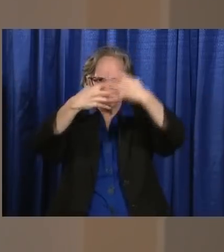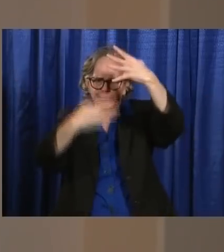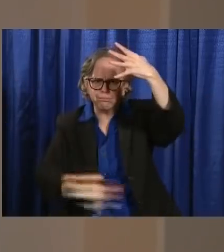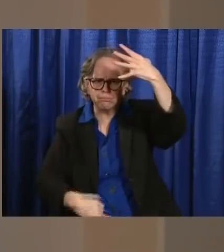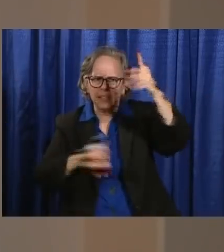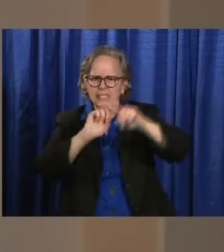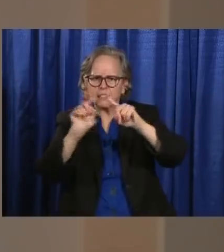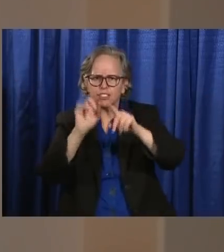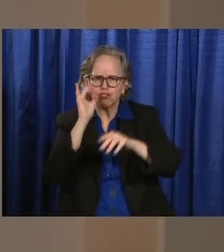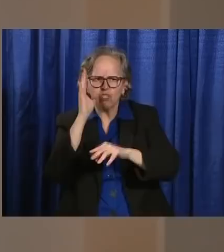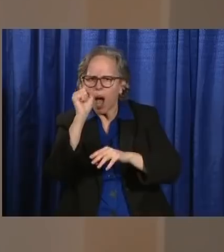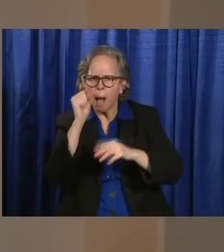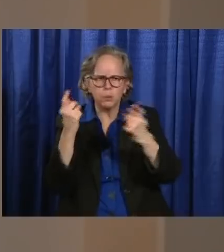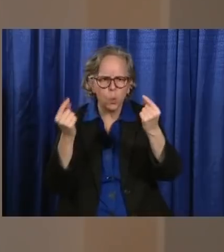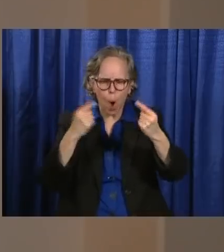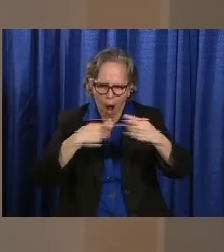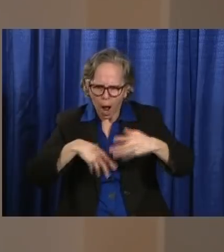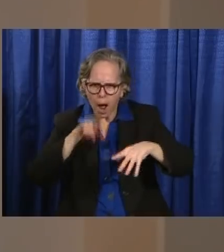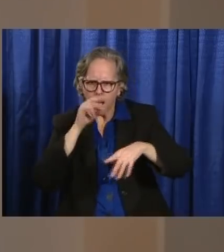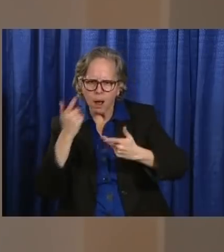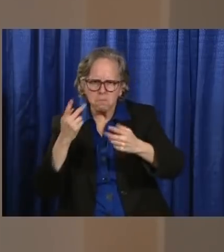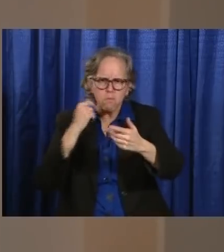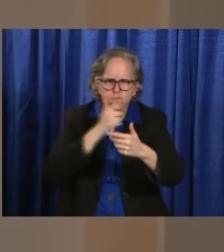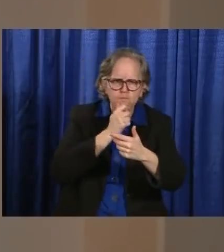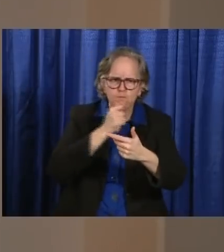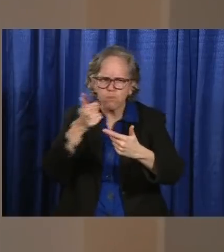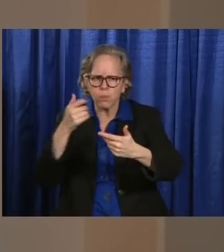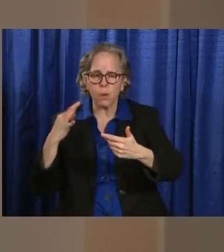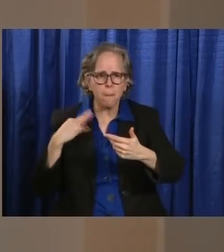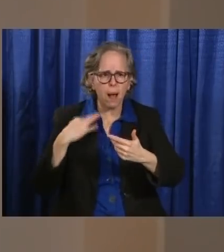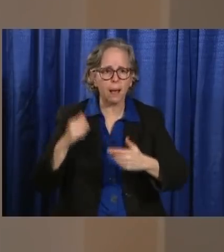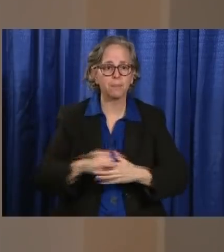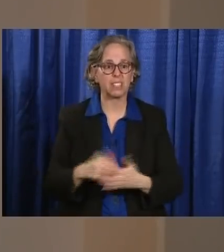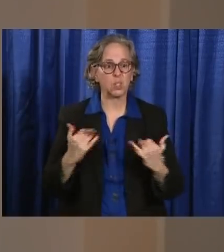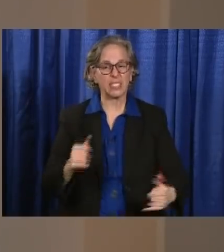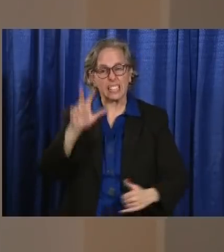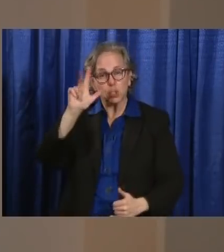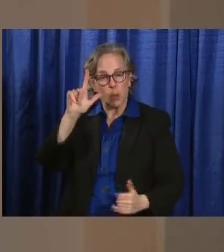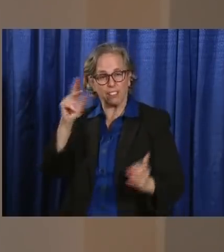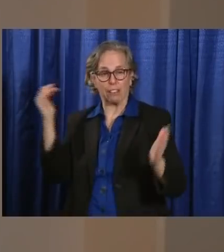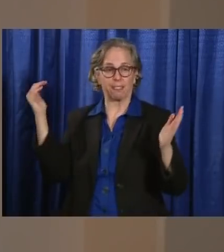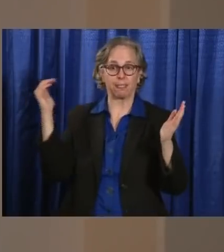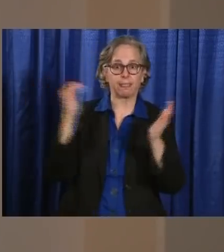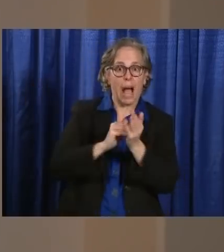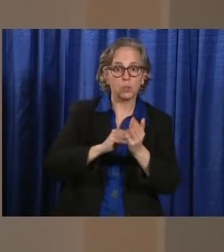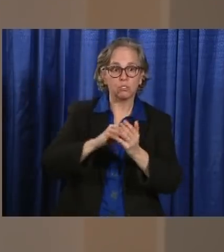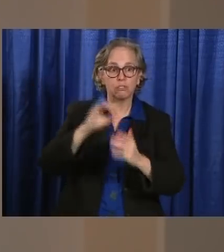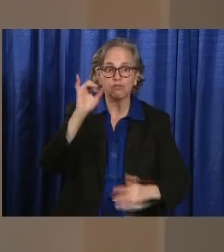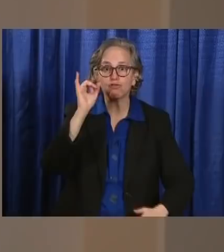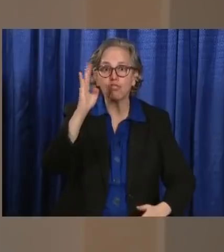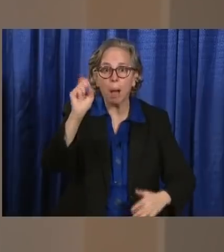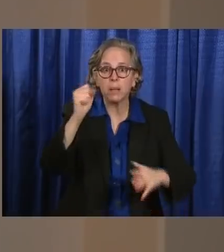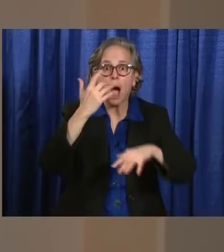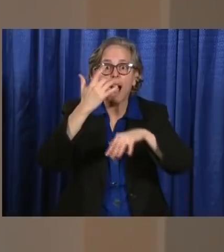time. 23,000 jobs as of today that are posted at